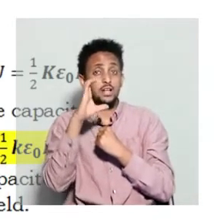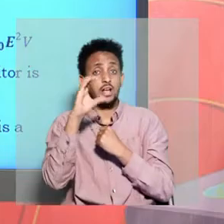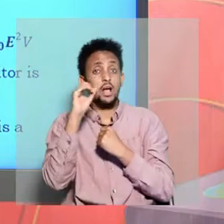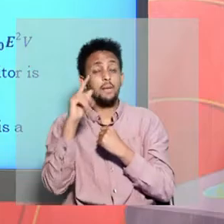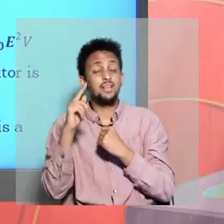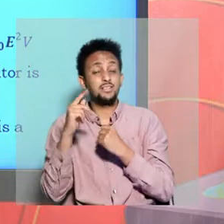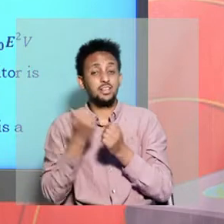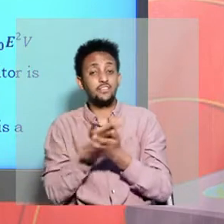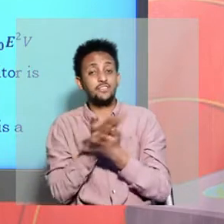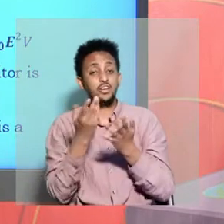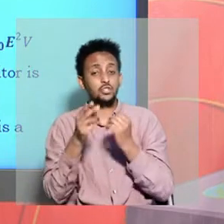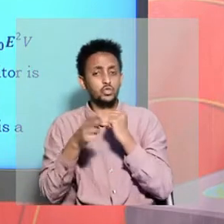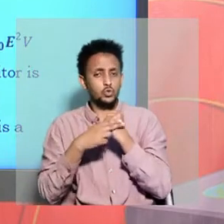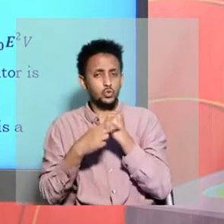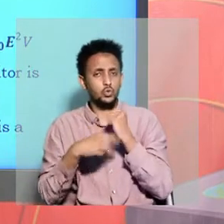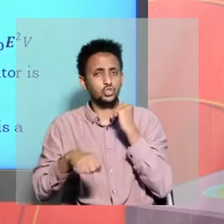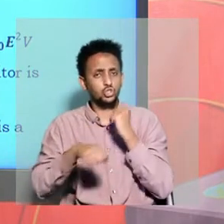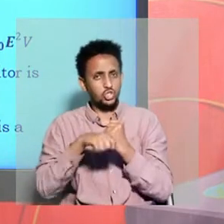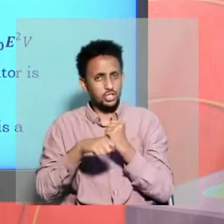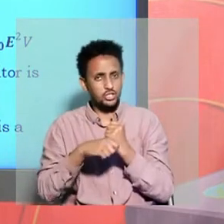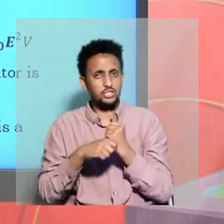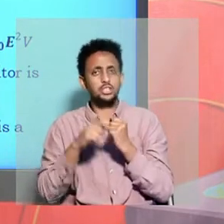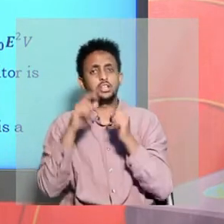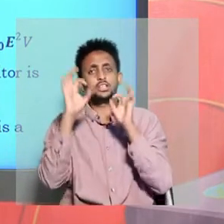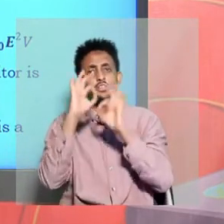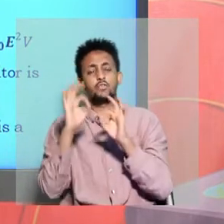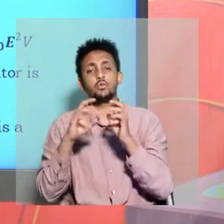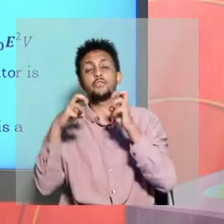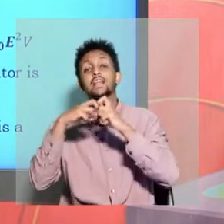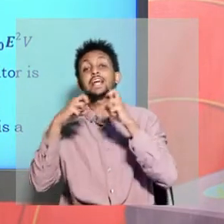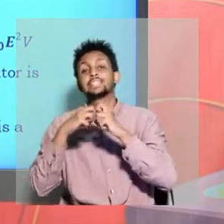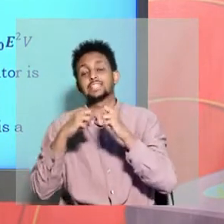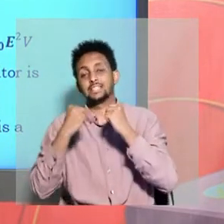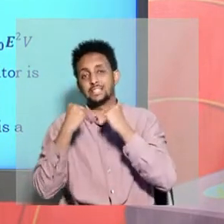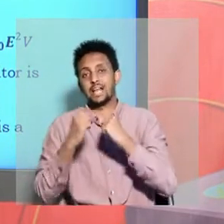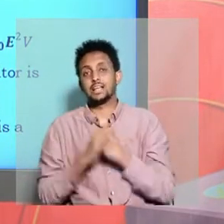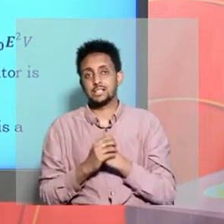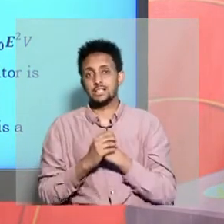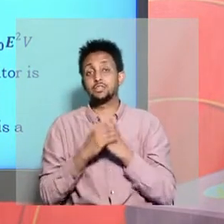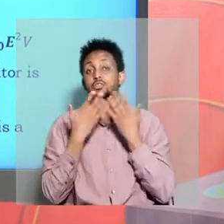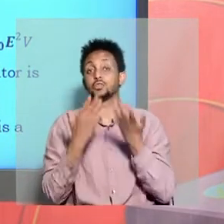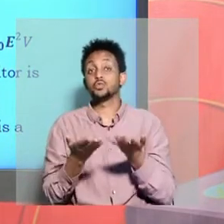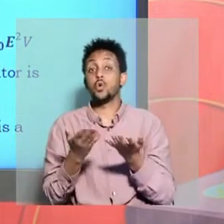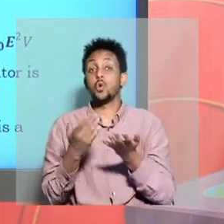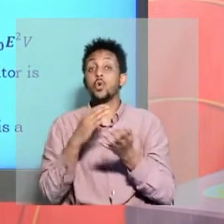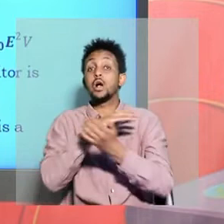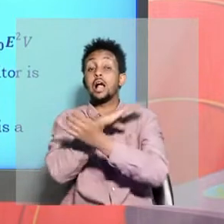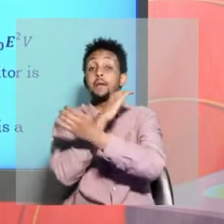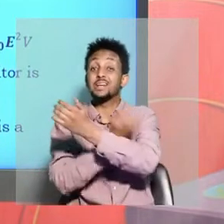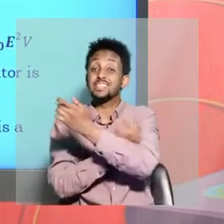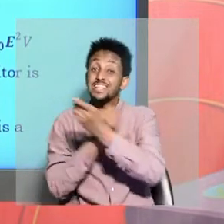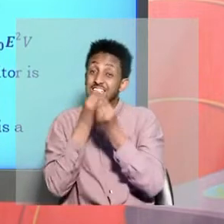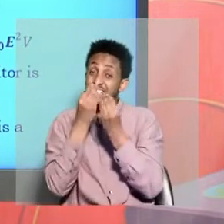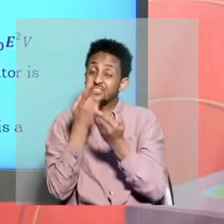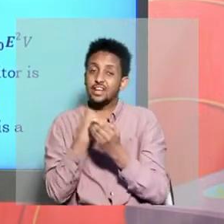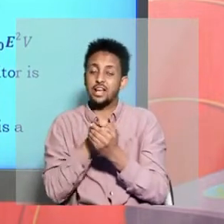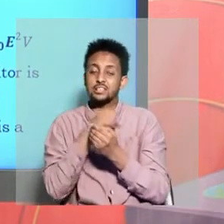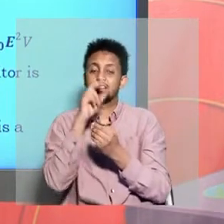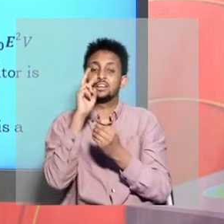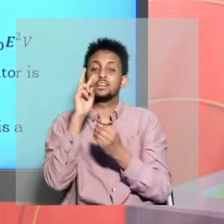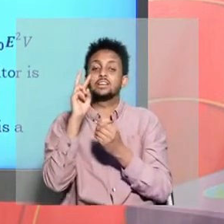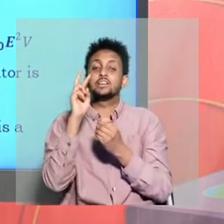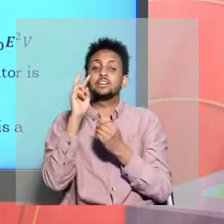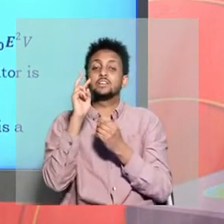capacitor is a device used to store charges in the form of electric field strings. So capacitor can be given as U is equals